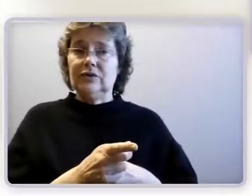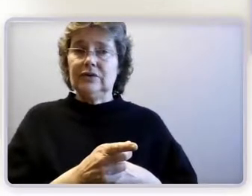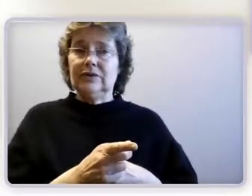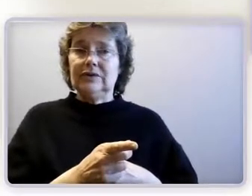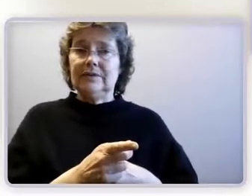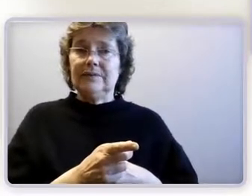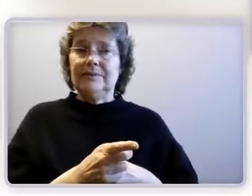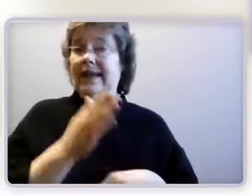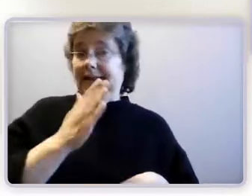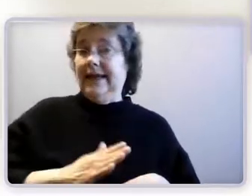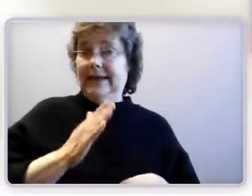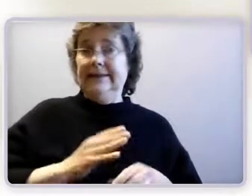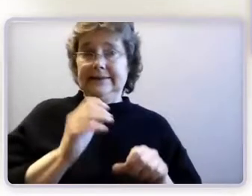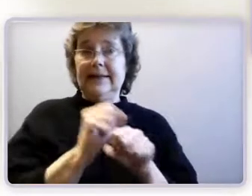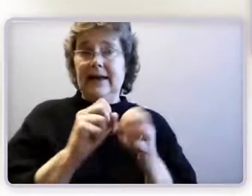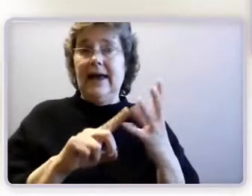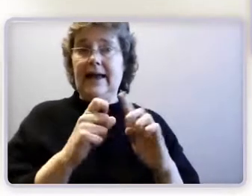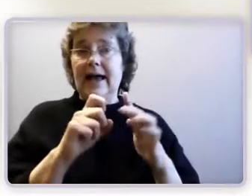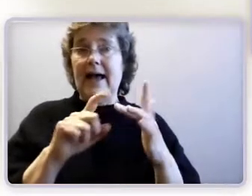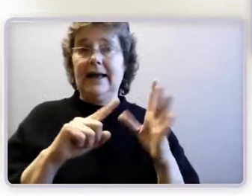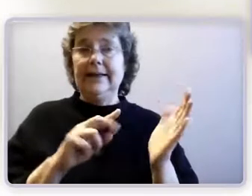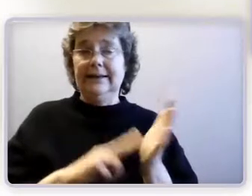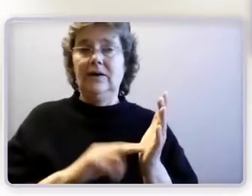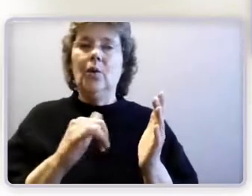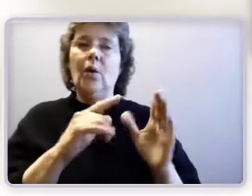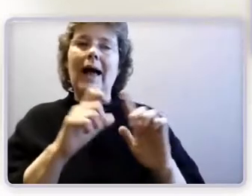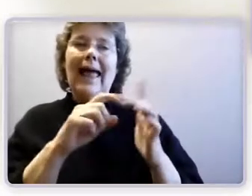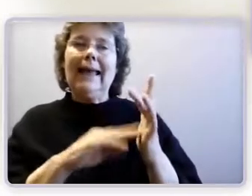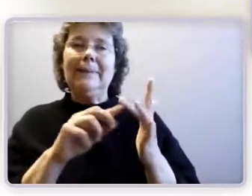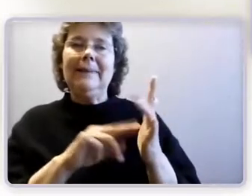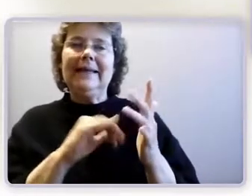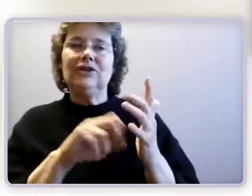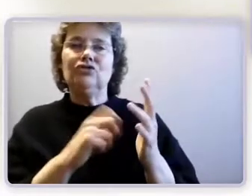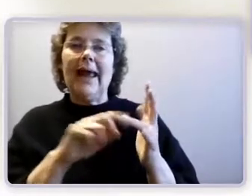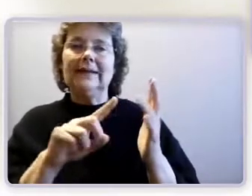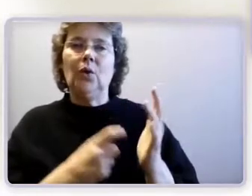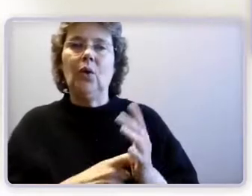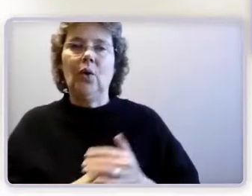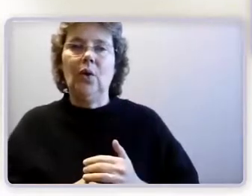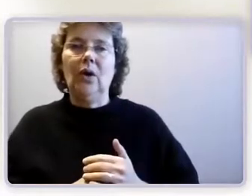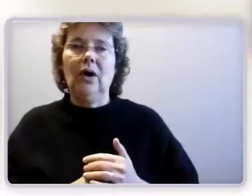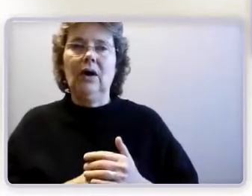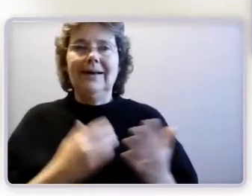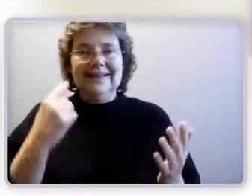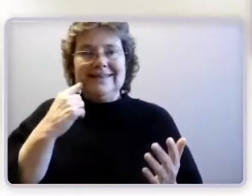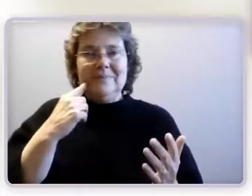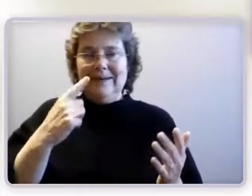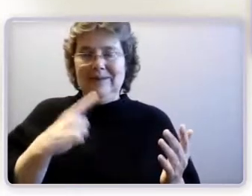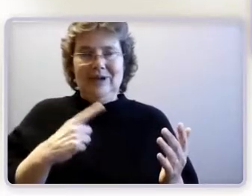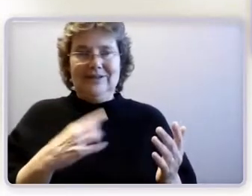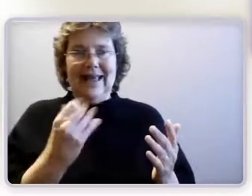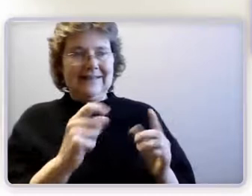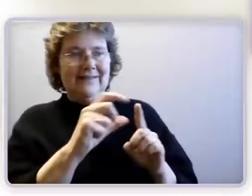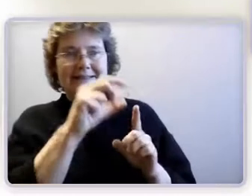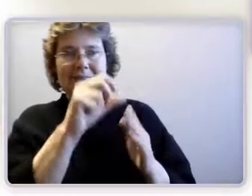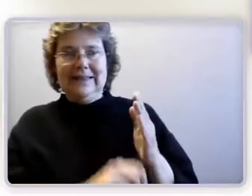a guardian or an administrator. Just because someone has a disability or they lack decision-making capacity, that